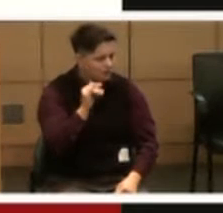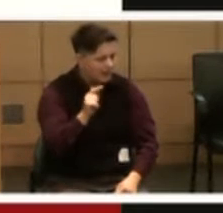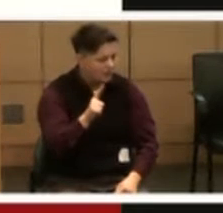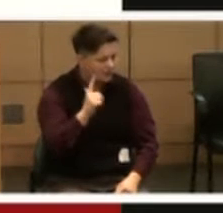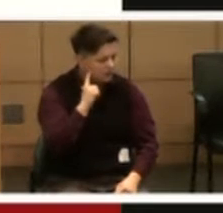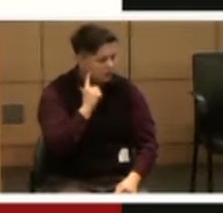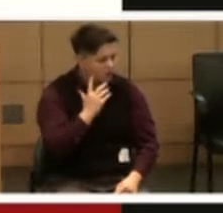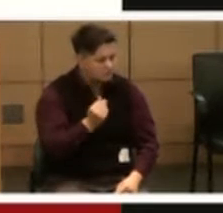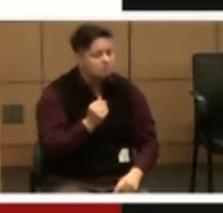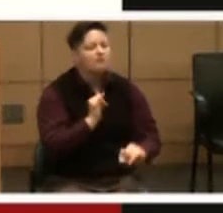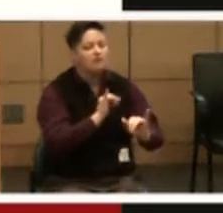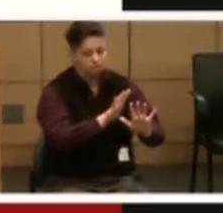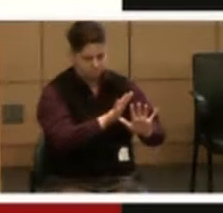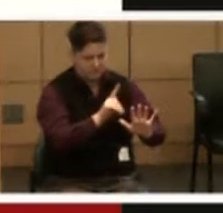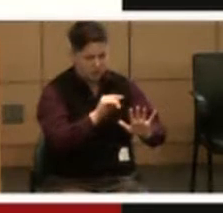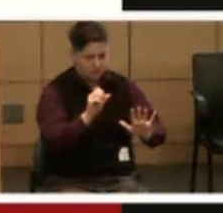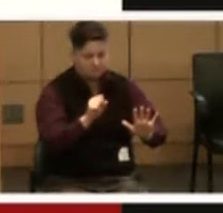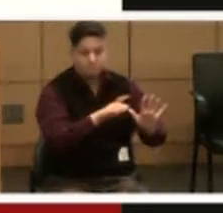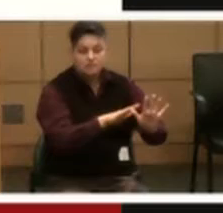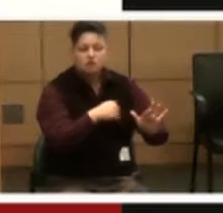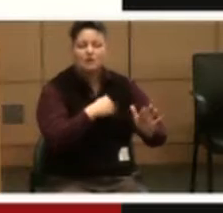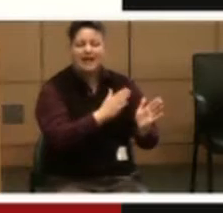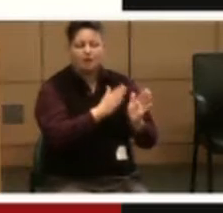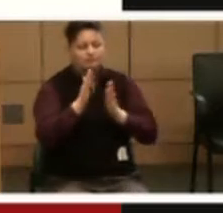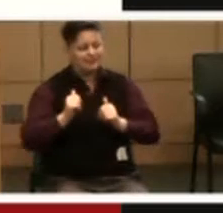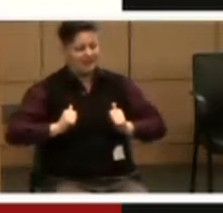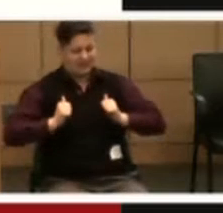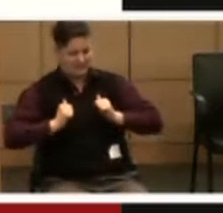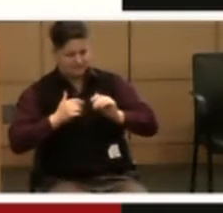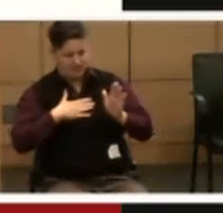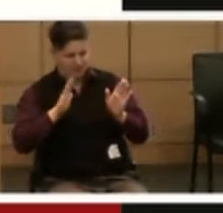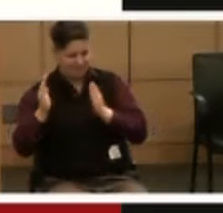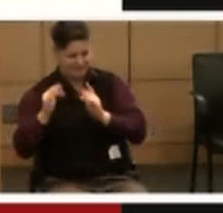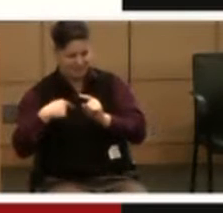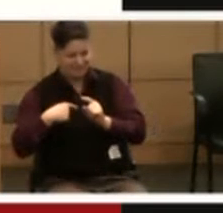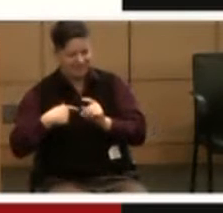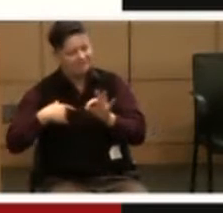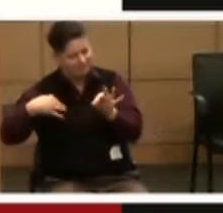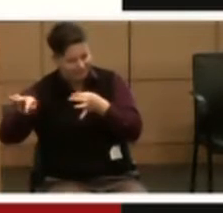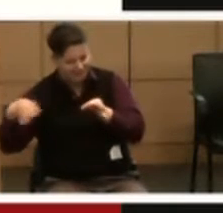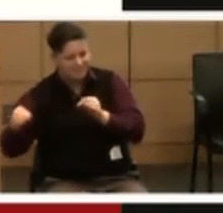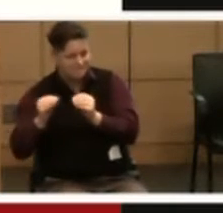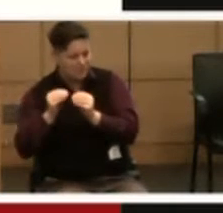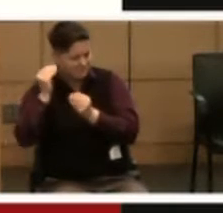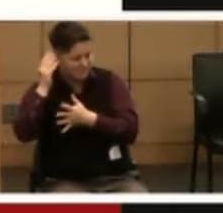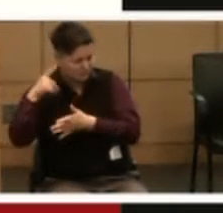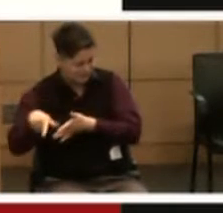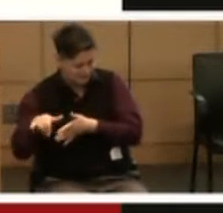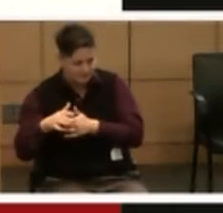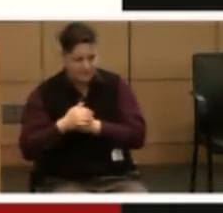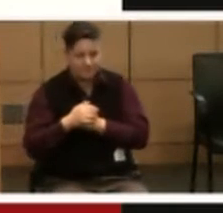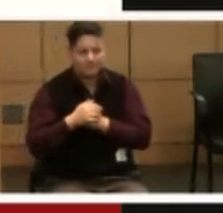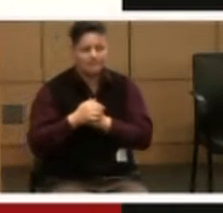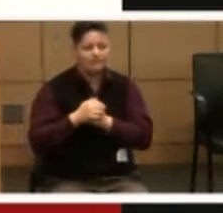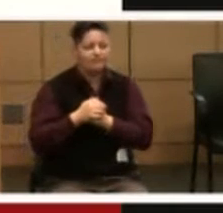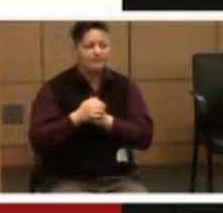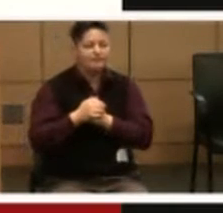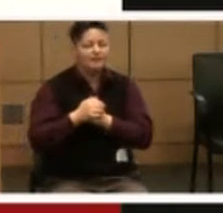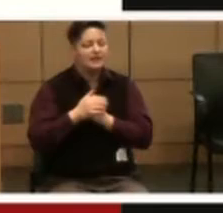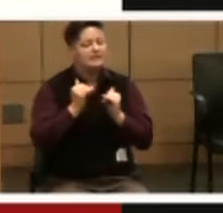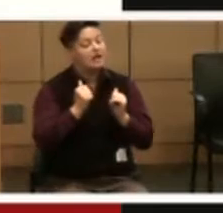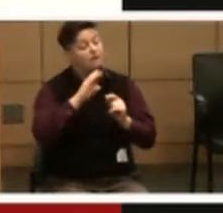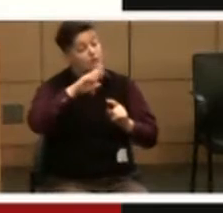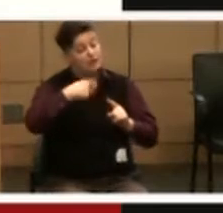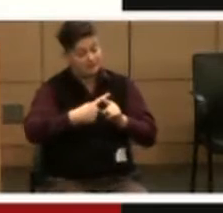And we'll get back to, and then I'll go on to the adolescents and have a little bit more information there. So if we move on to what happens